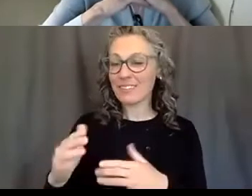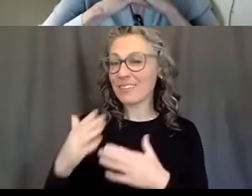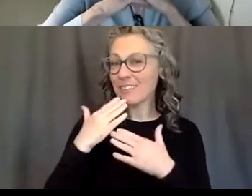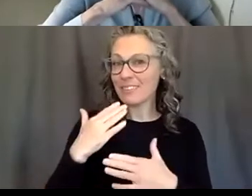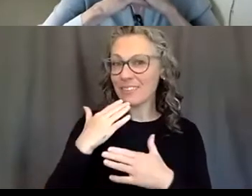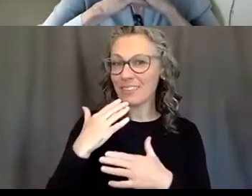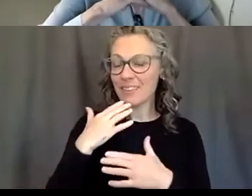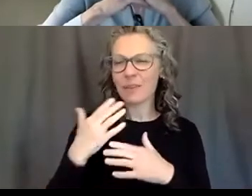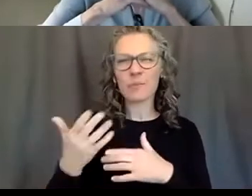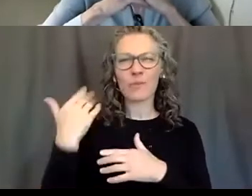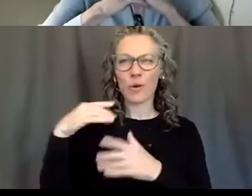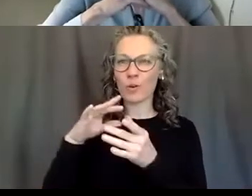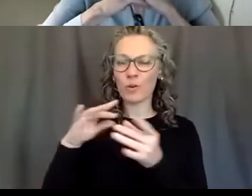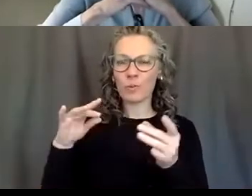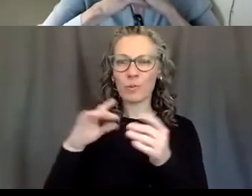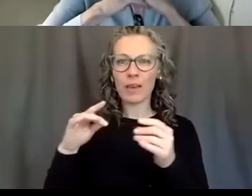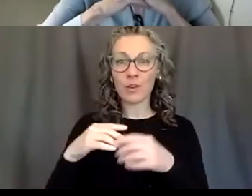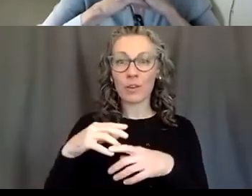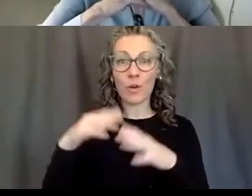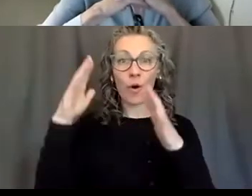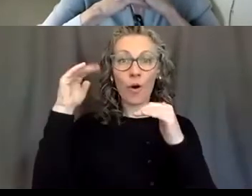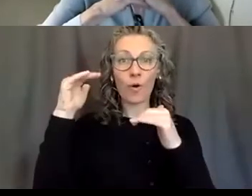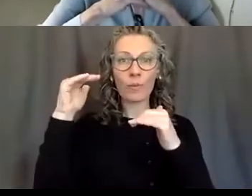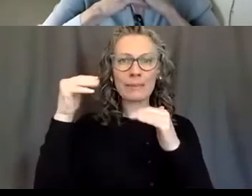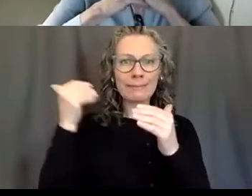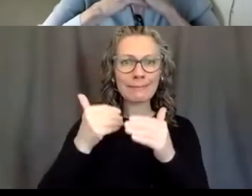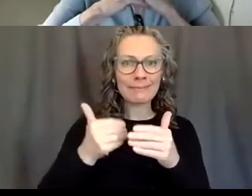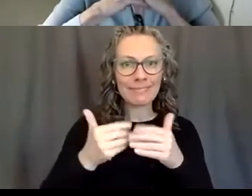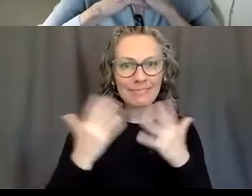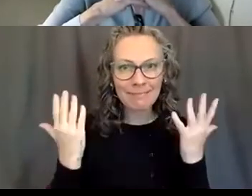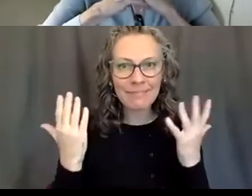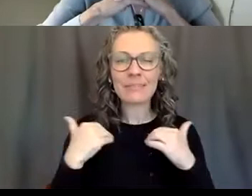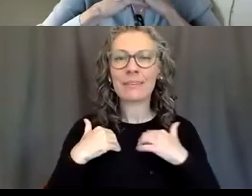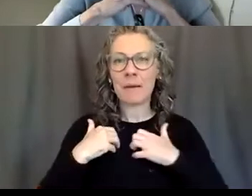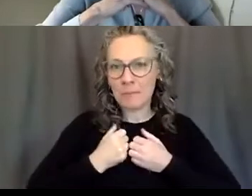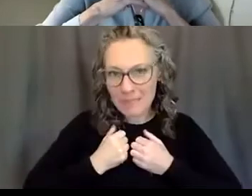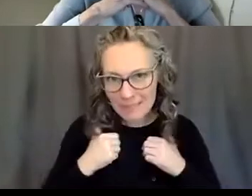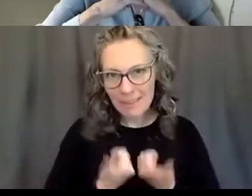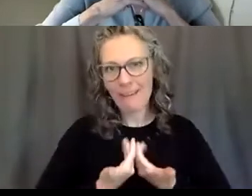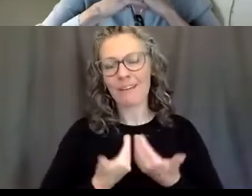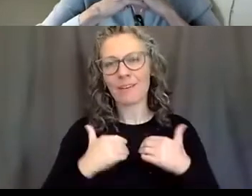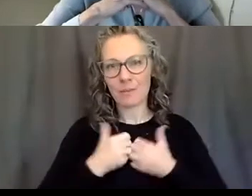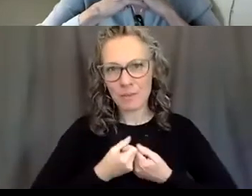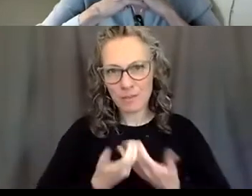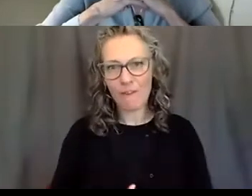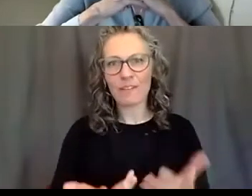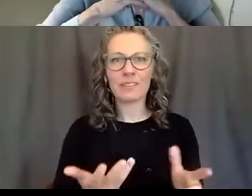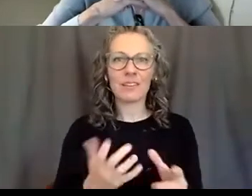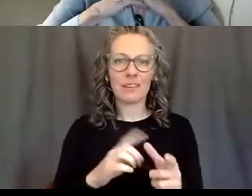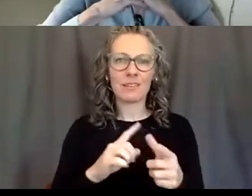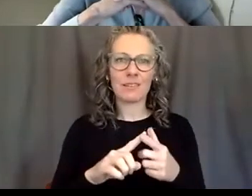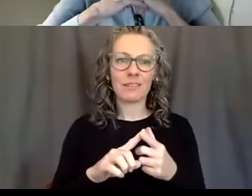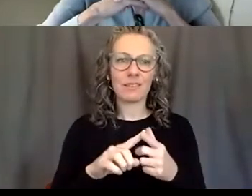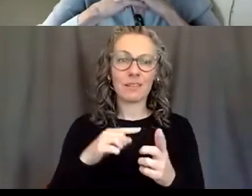I'm almost out of hope. You said that I don't want to hope. I'm tired. And I feel that oftentimes